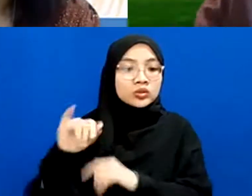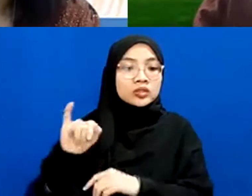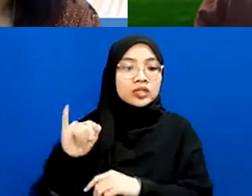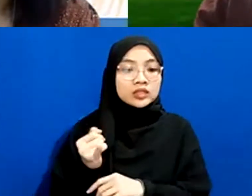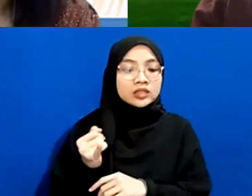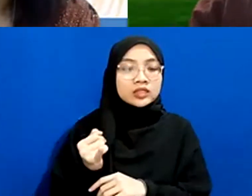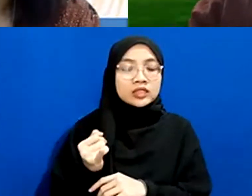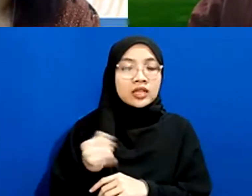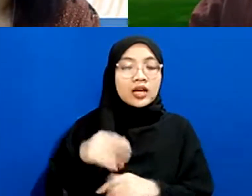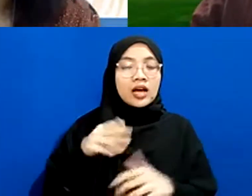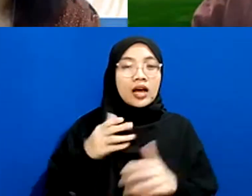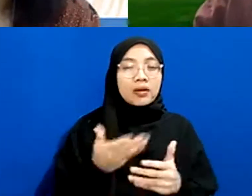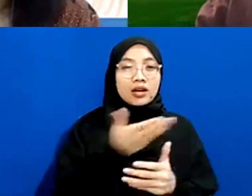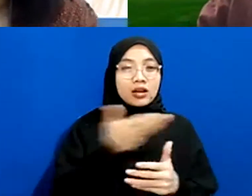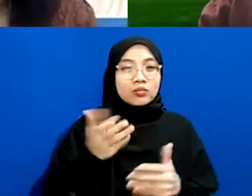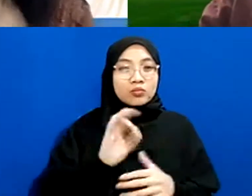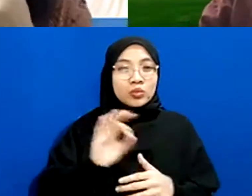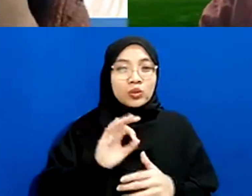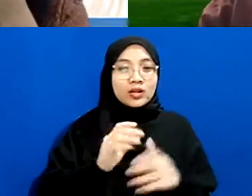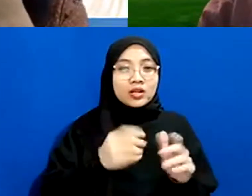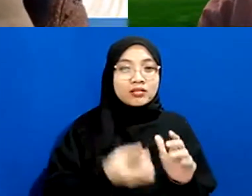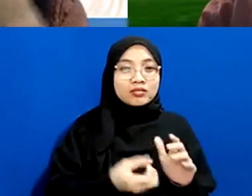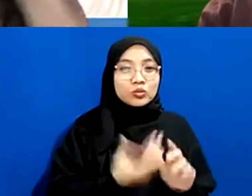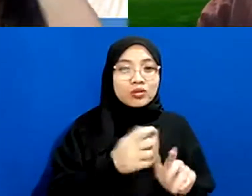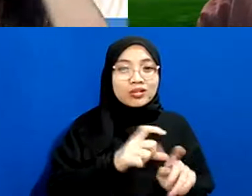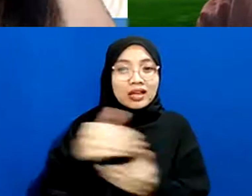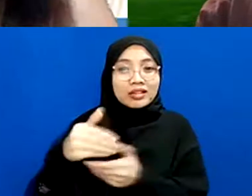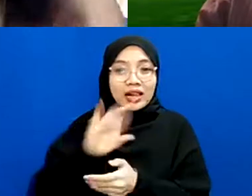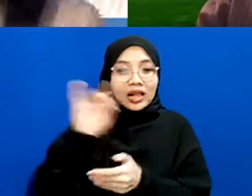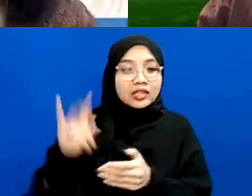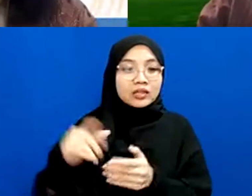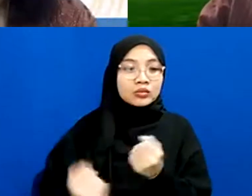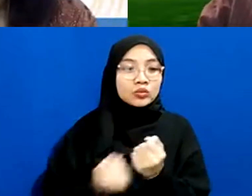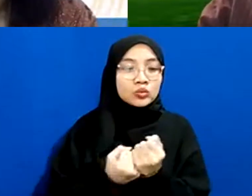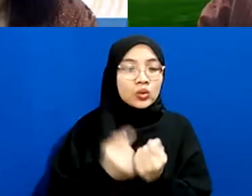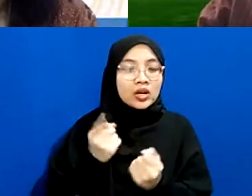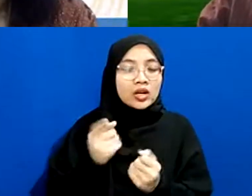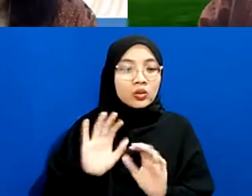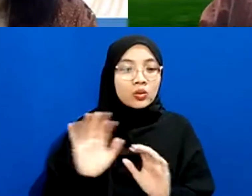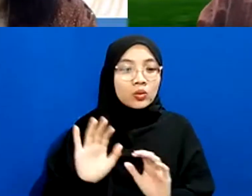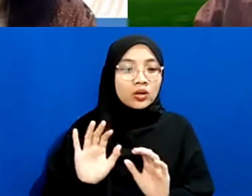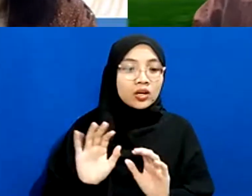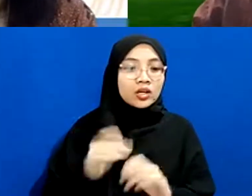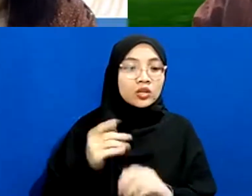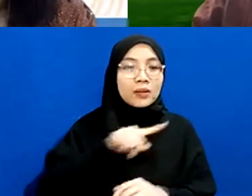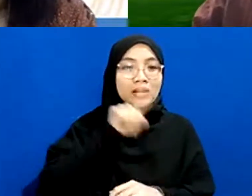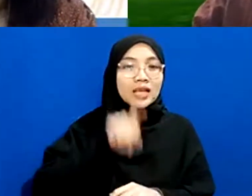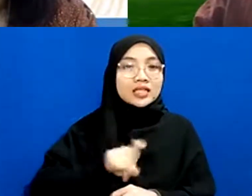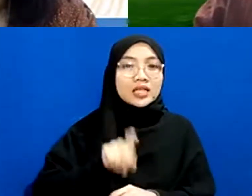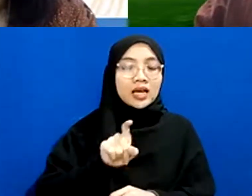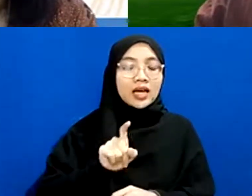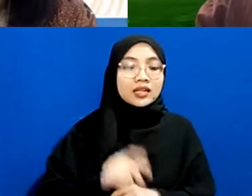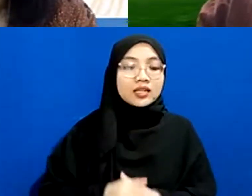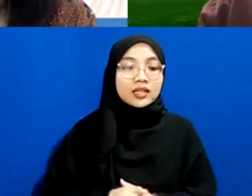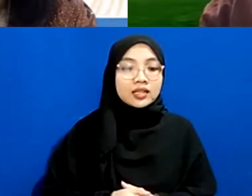That was my comment. Yeah, it was just a question. So a comment